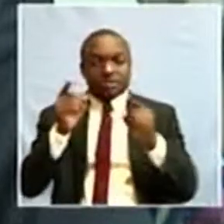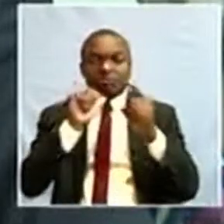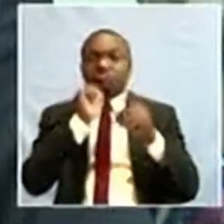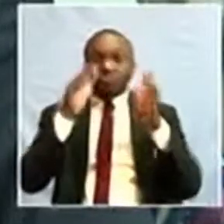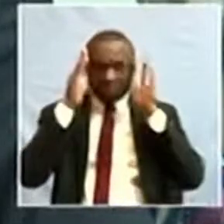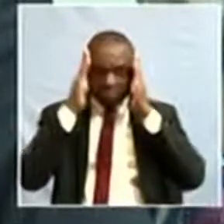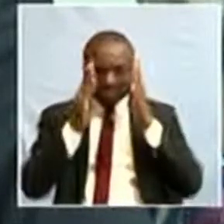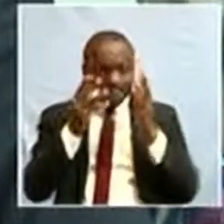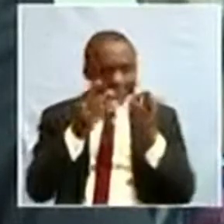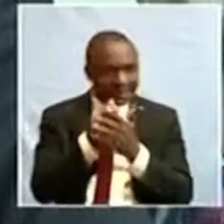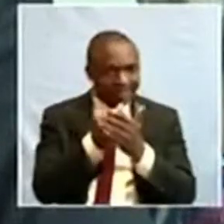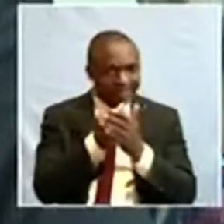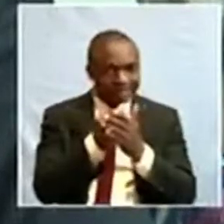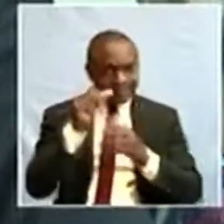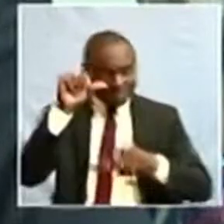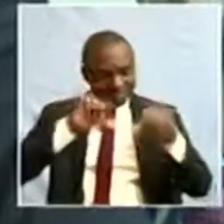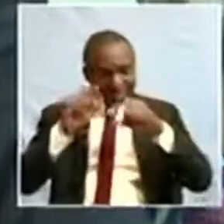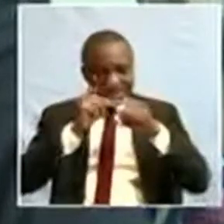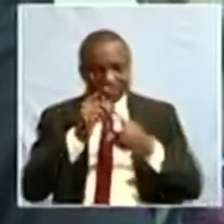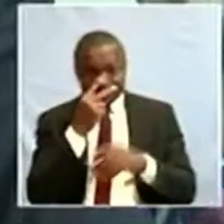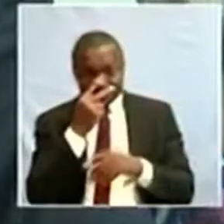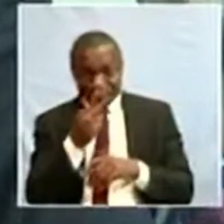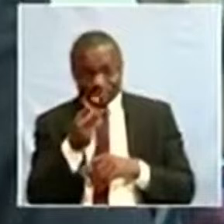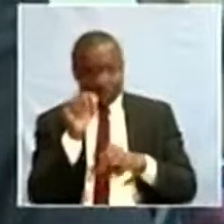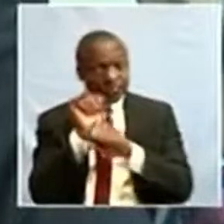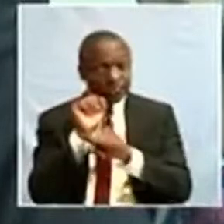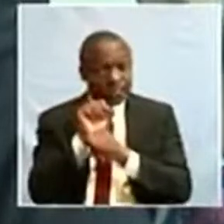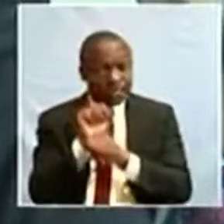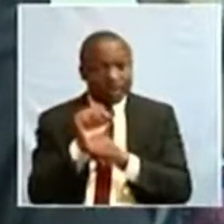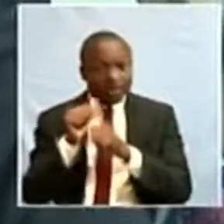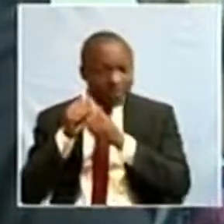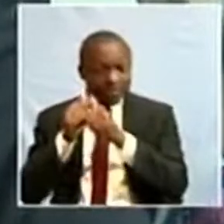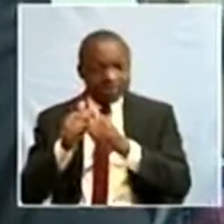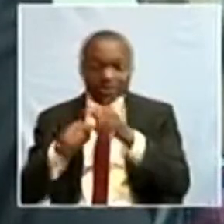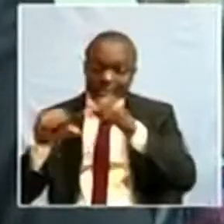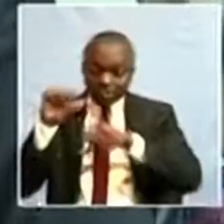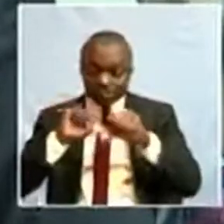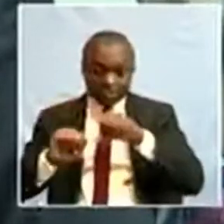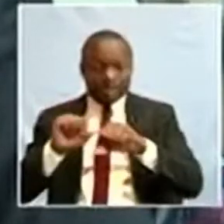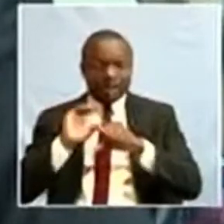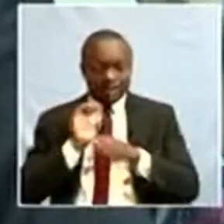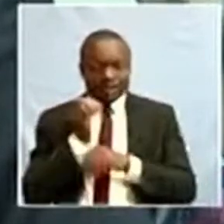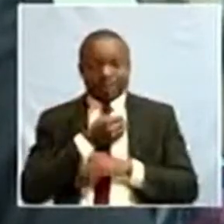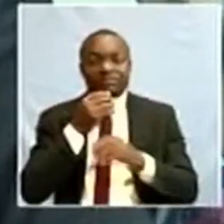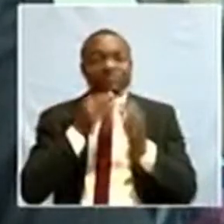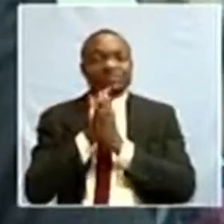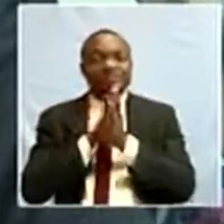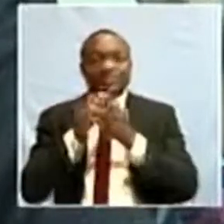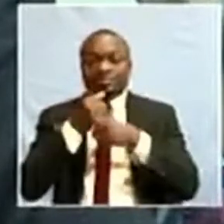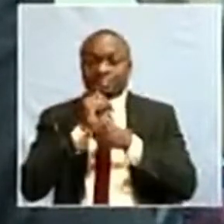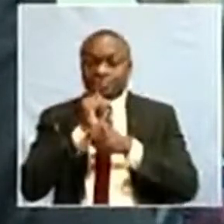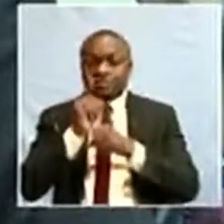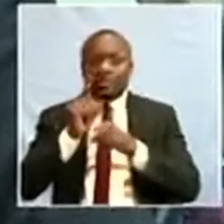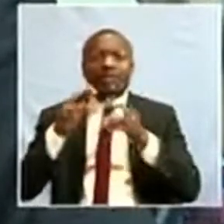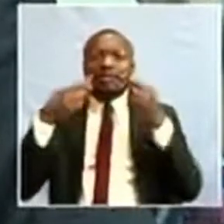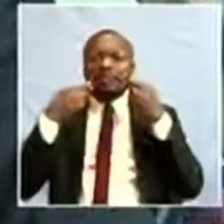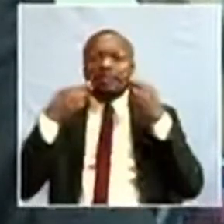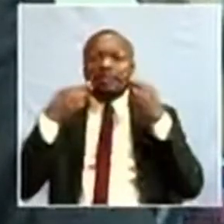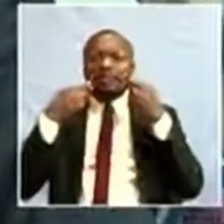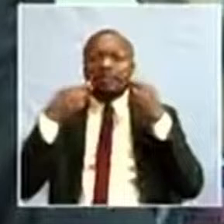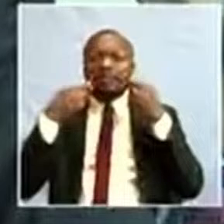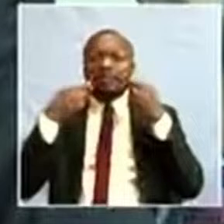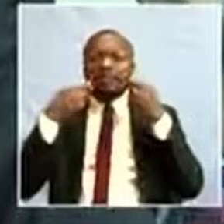on financial audits. We also look at performance audit, we look at compliance audit. Our interest is to ensure that the output that we